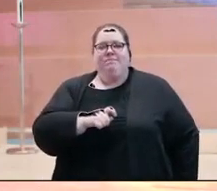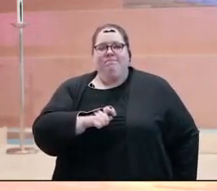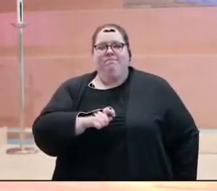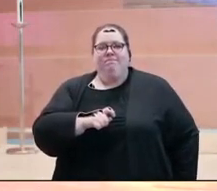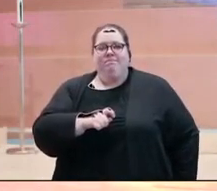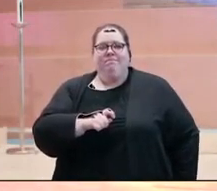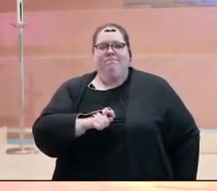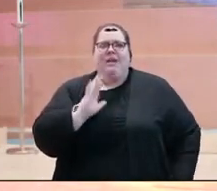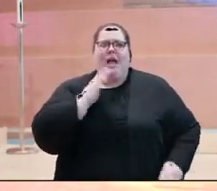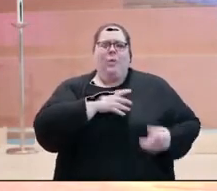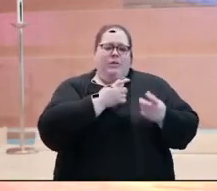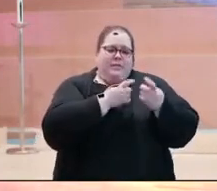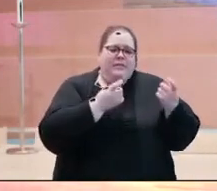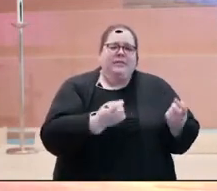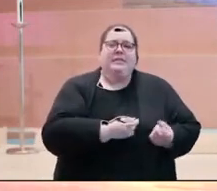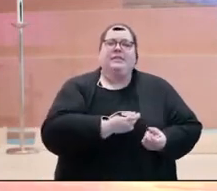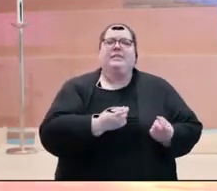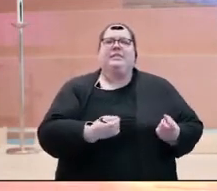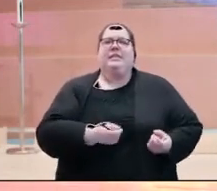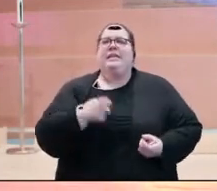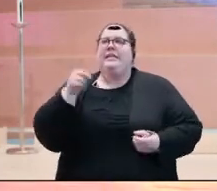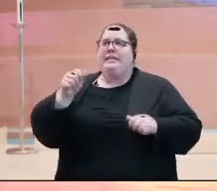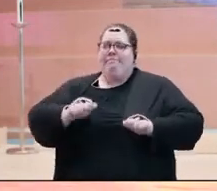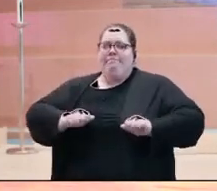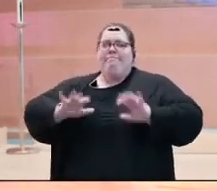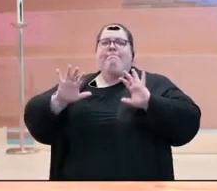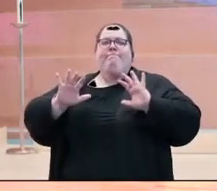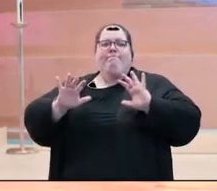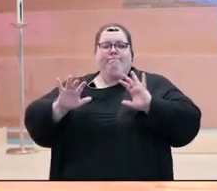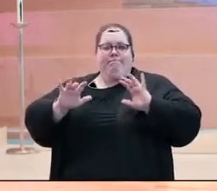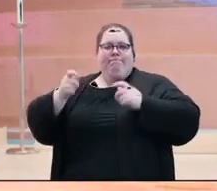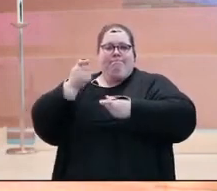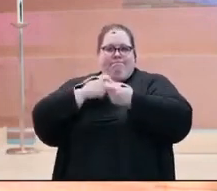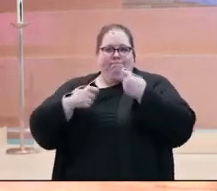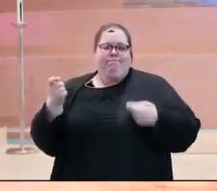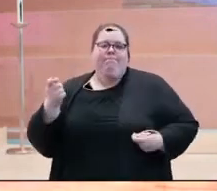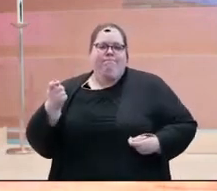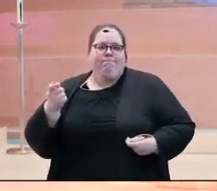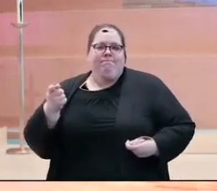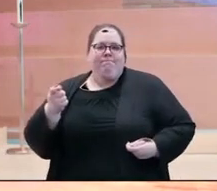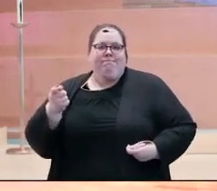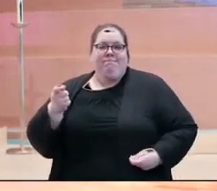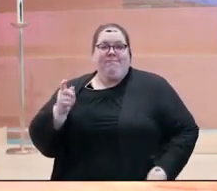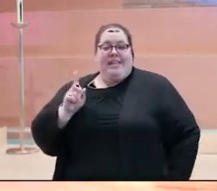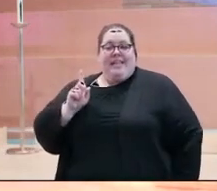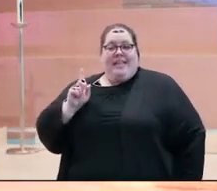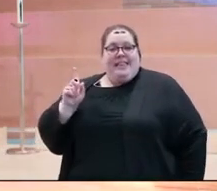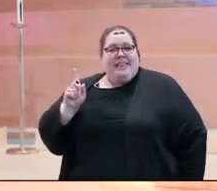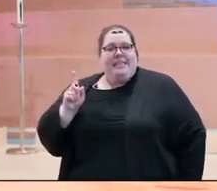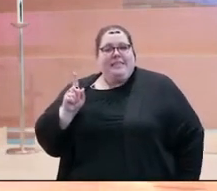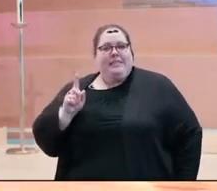of brokenness and sin. Brothers and sisters in Christ, this is the meal that